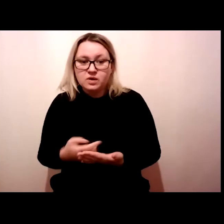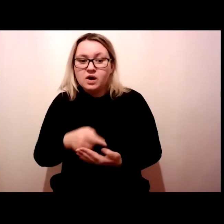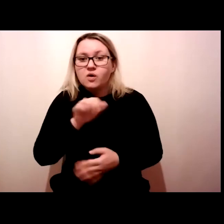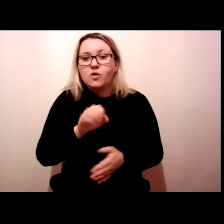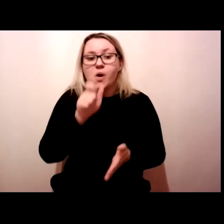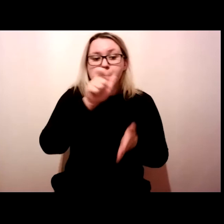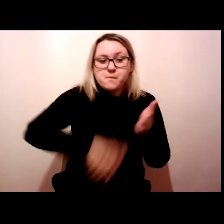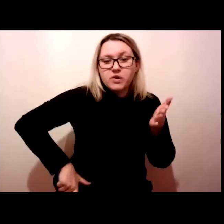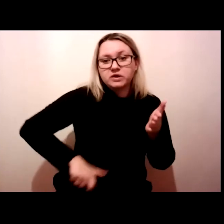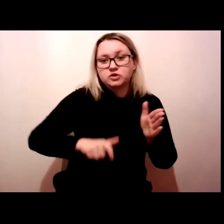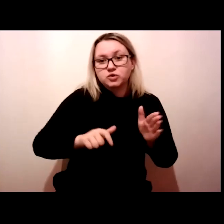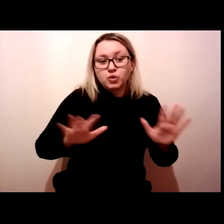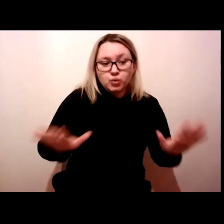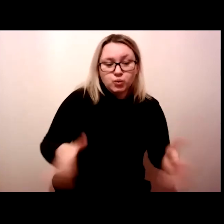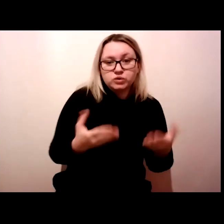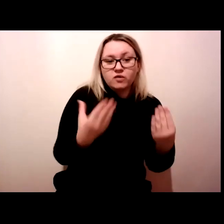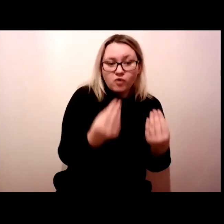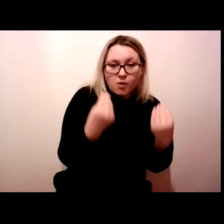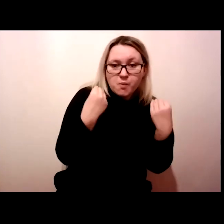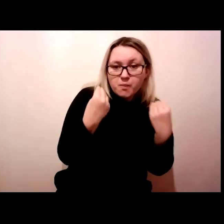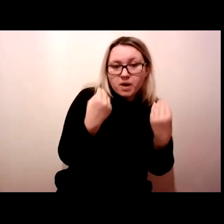to tackle.